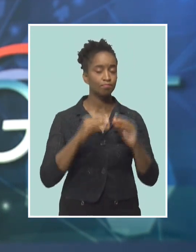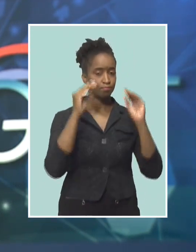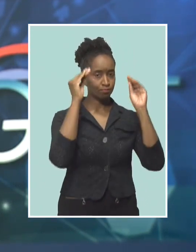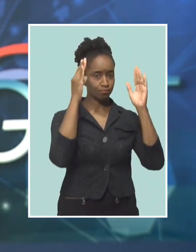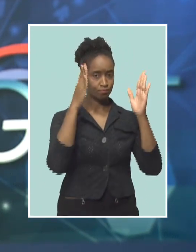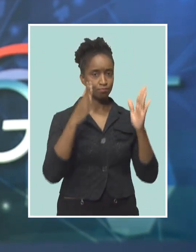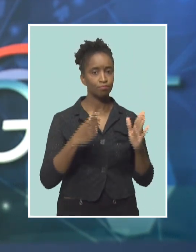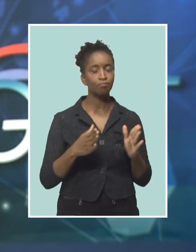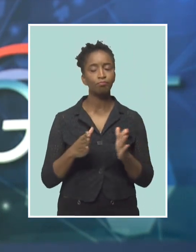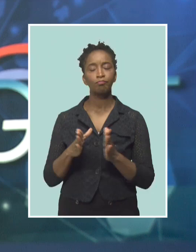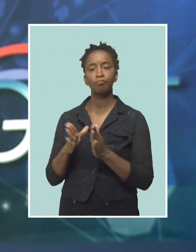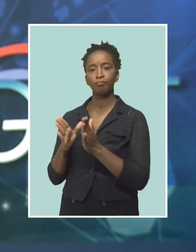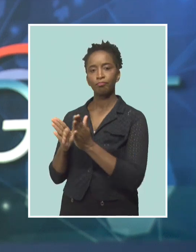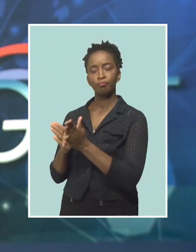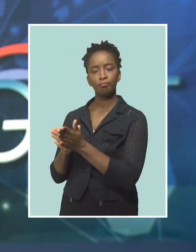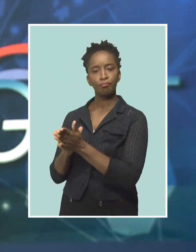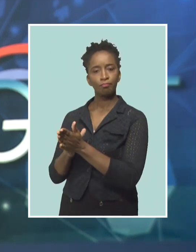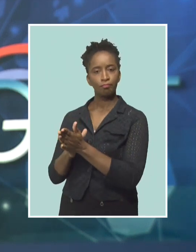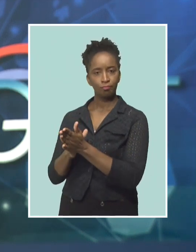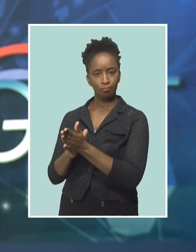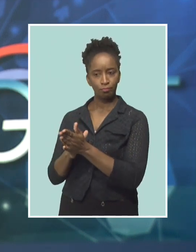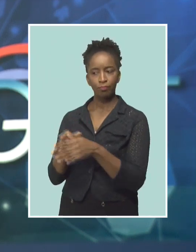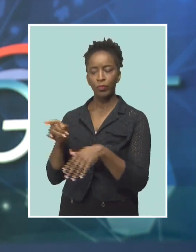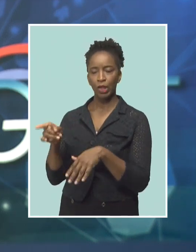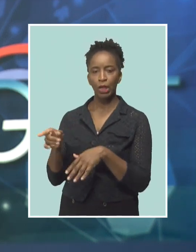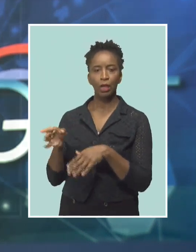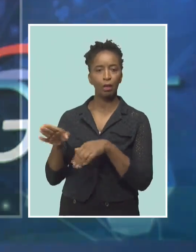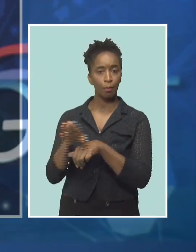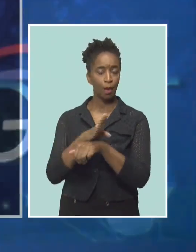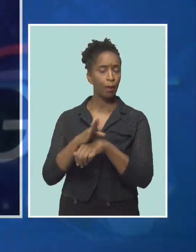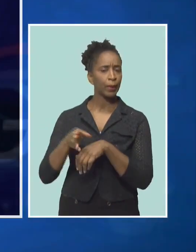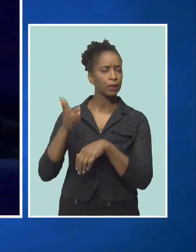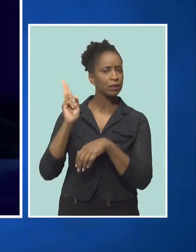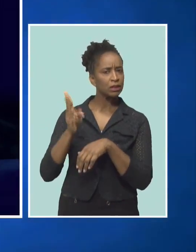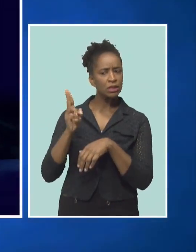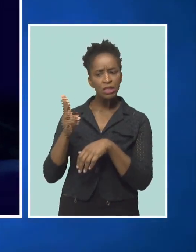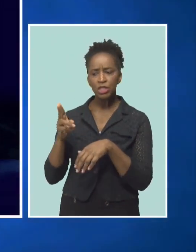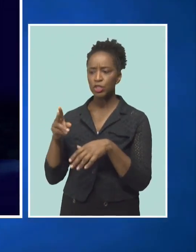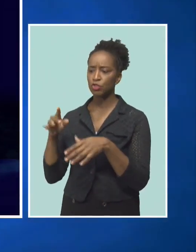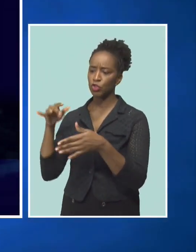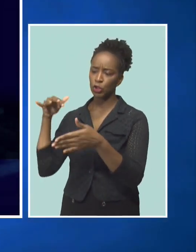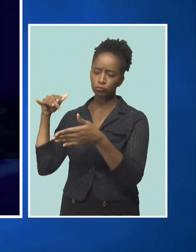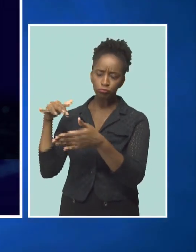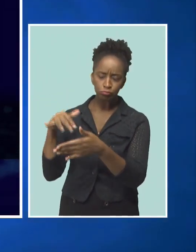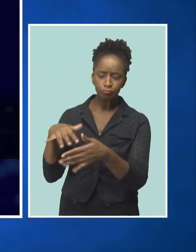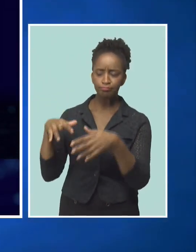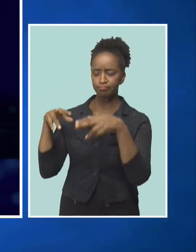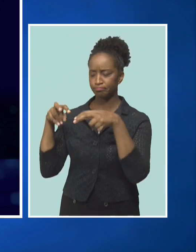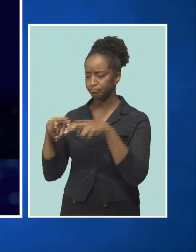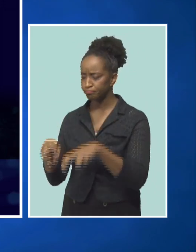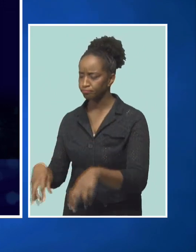Landis also spoke to Professor Welch's contribution to the history of Barbados. if it wasn't for people like Pedro,